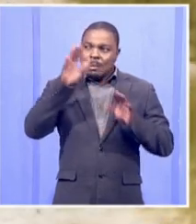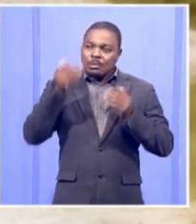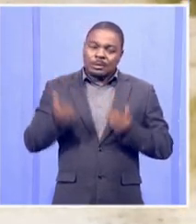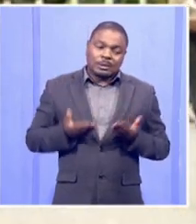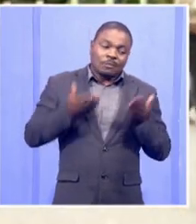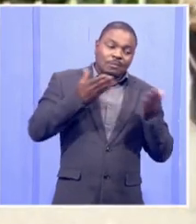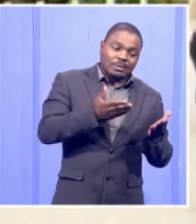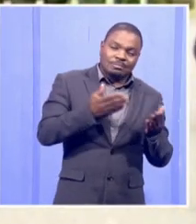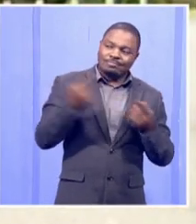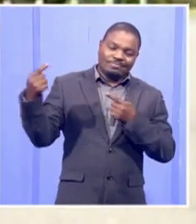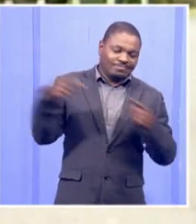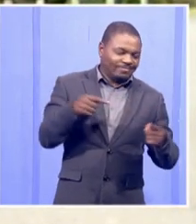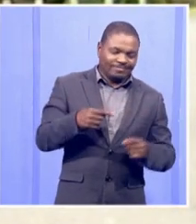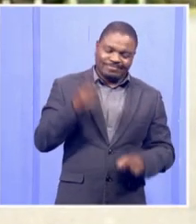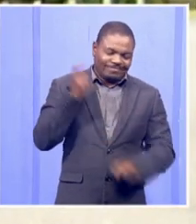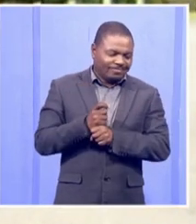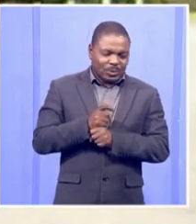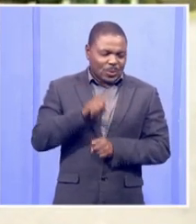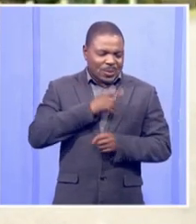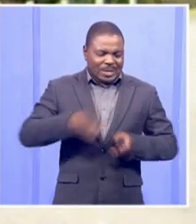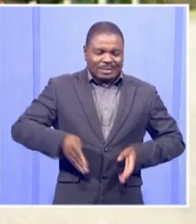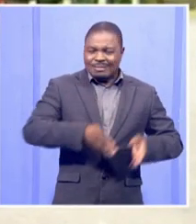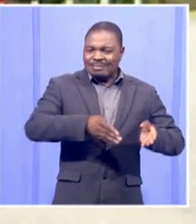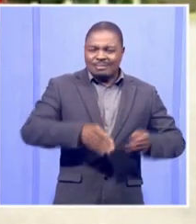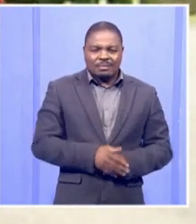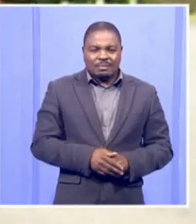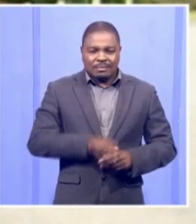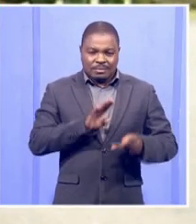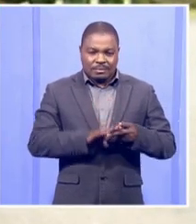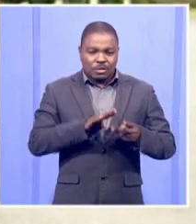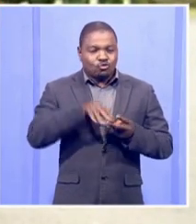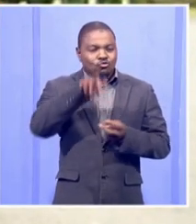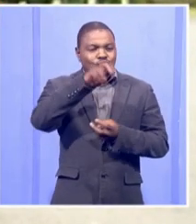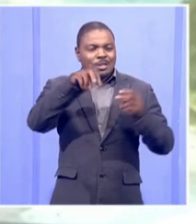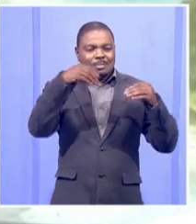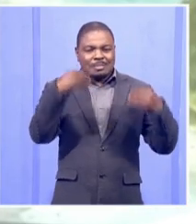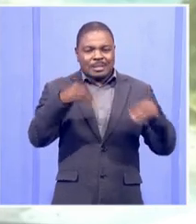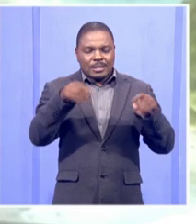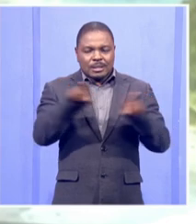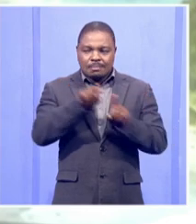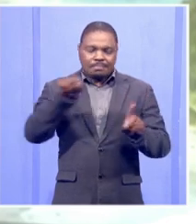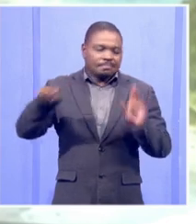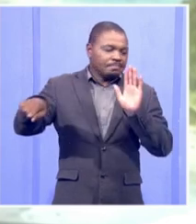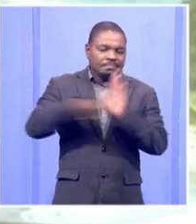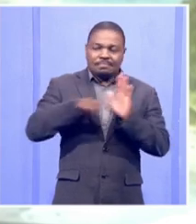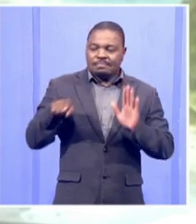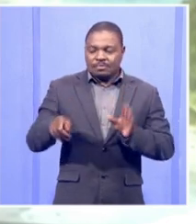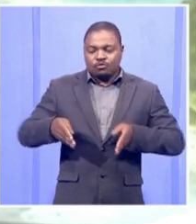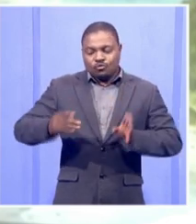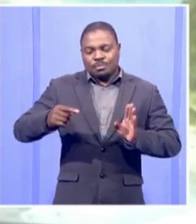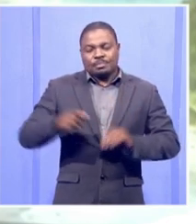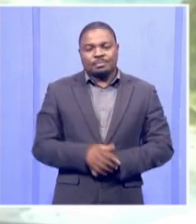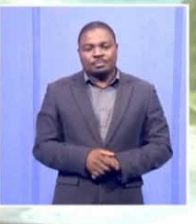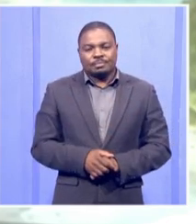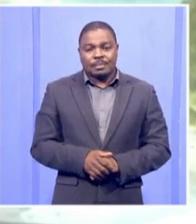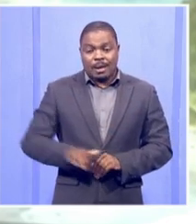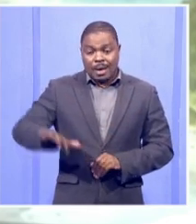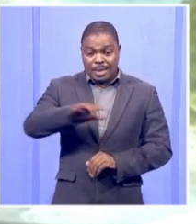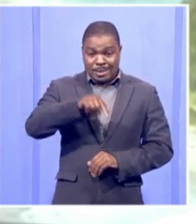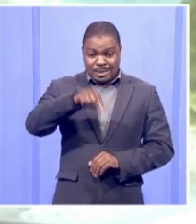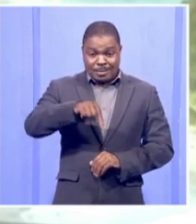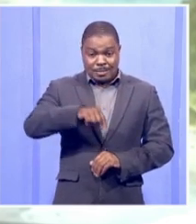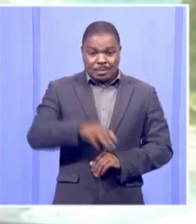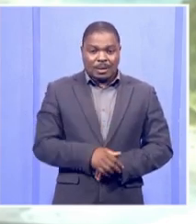this road. Its bad state is also affecting tourism in this area. In this area where we